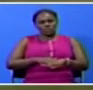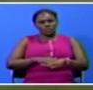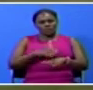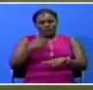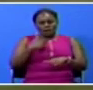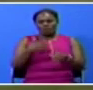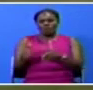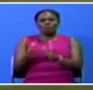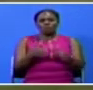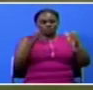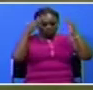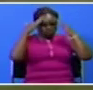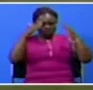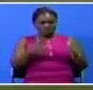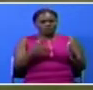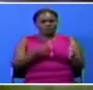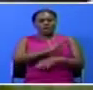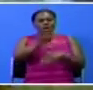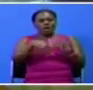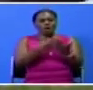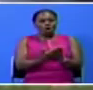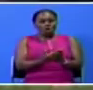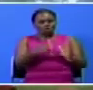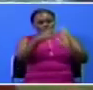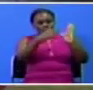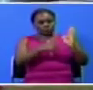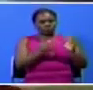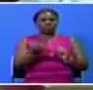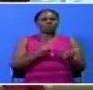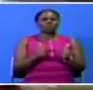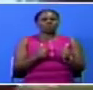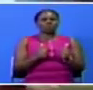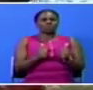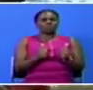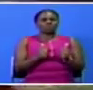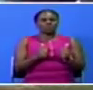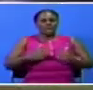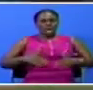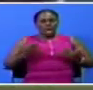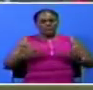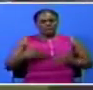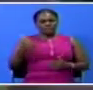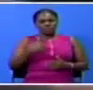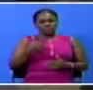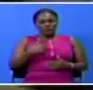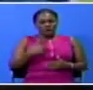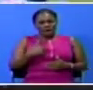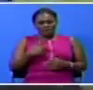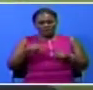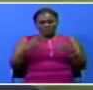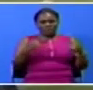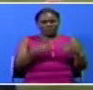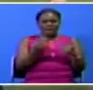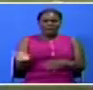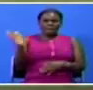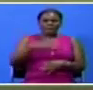chance to focus on all the aspects of the game. Chenge is delighted to have overcome a nagging injury and made it